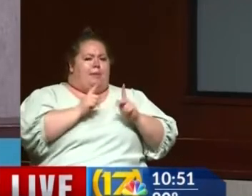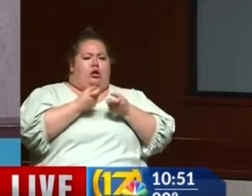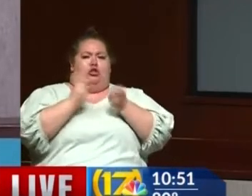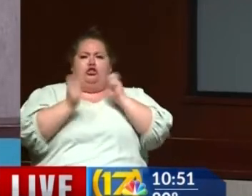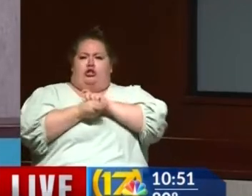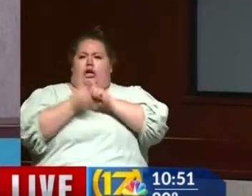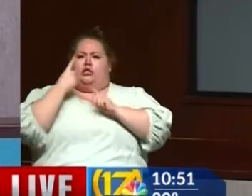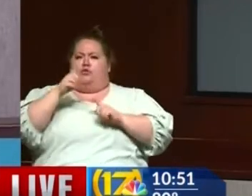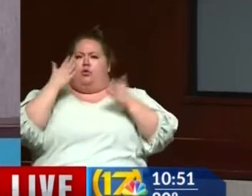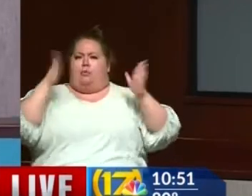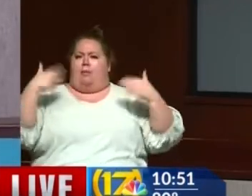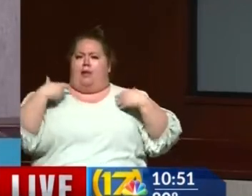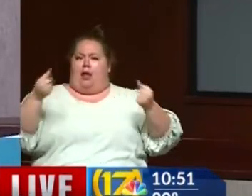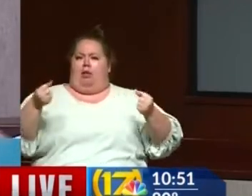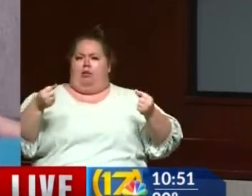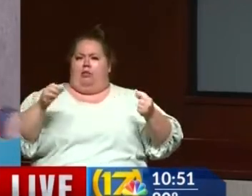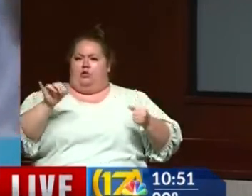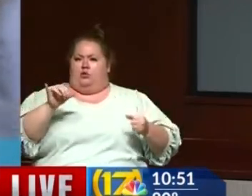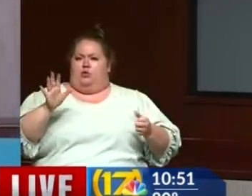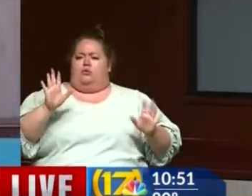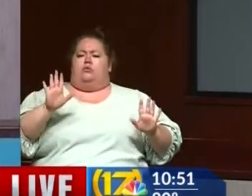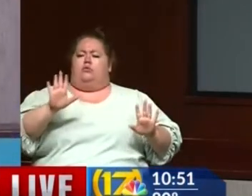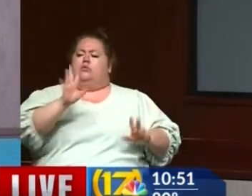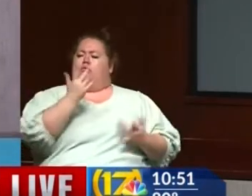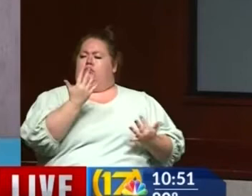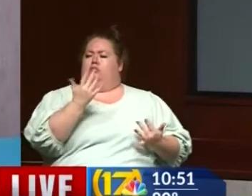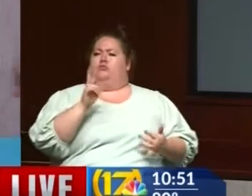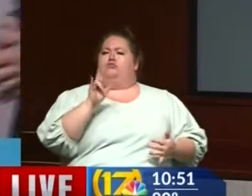Carrie, we're going to have Ryan respond.